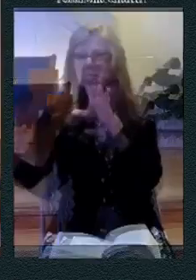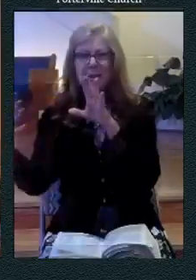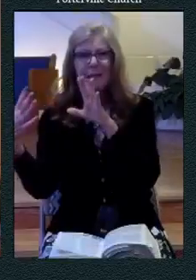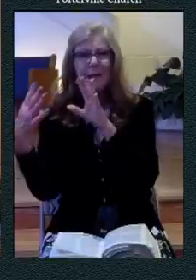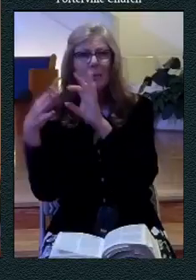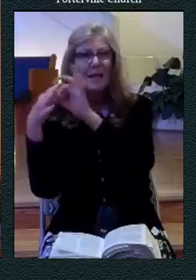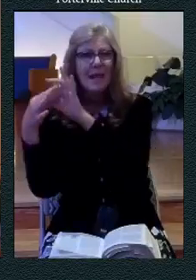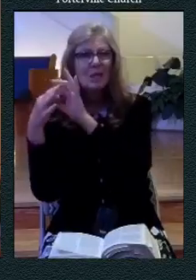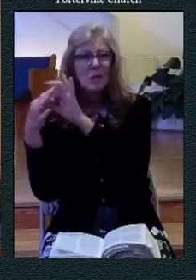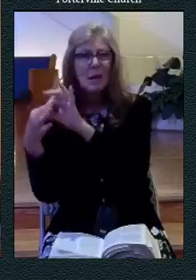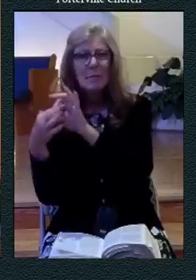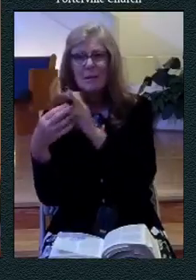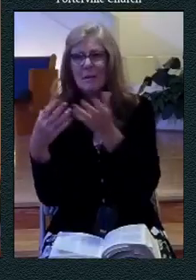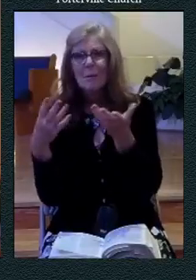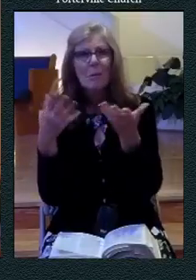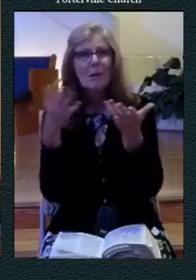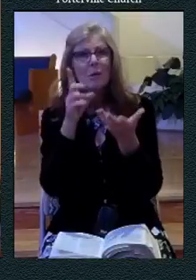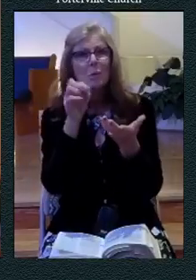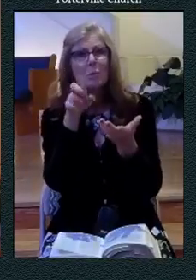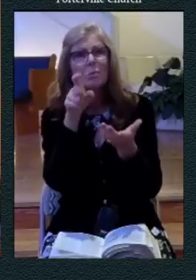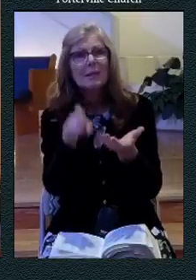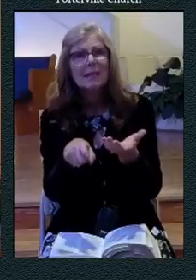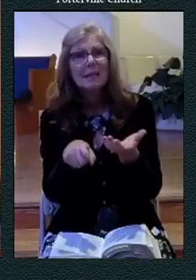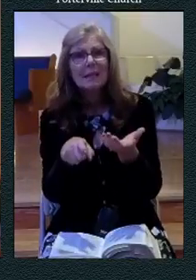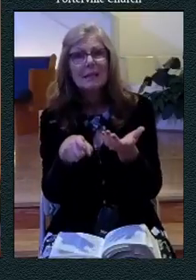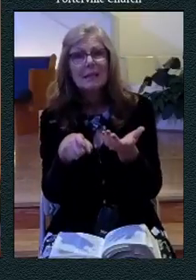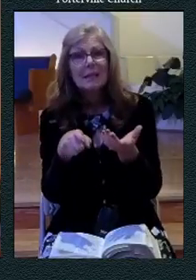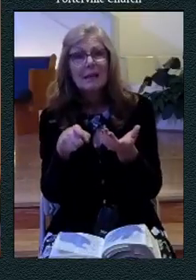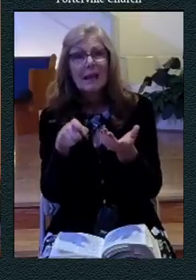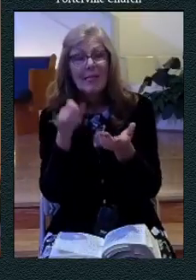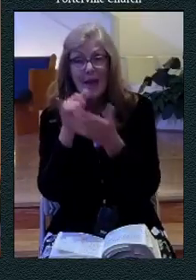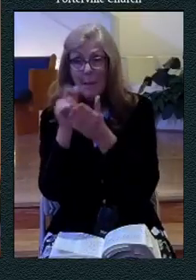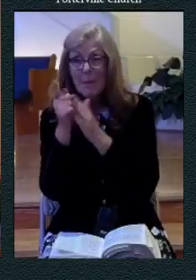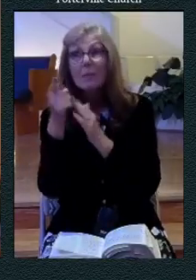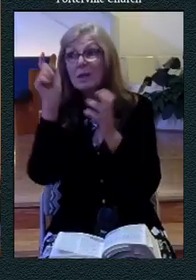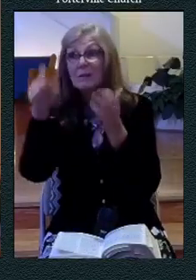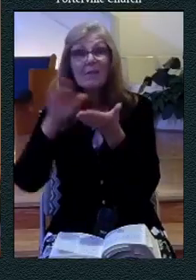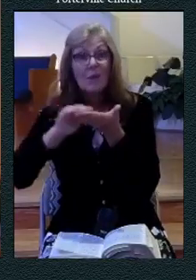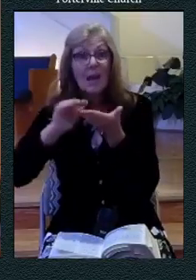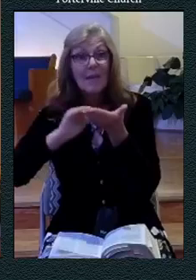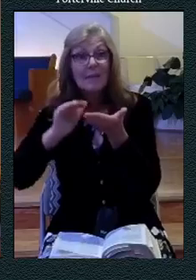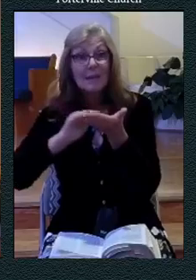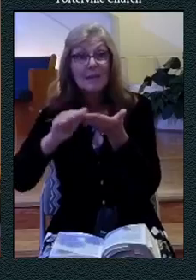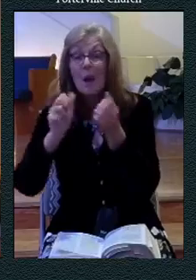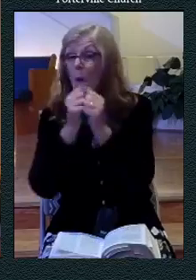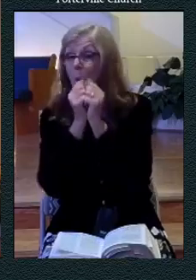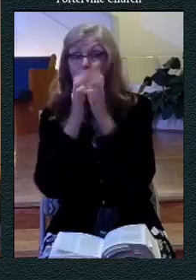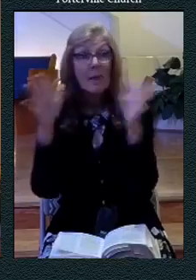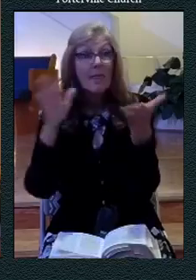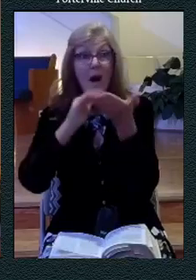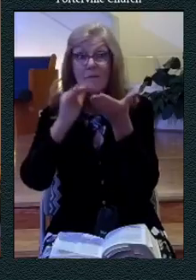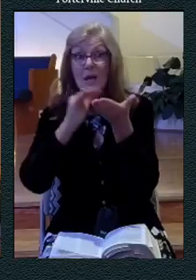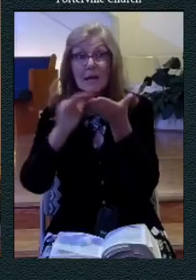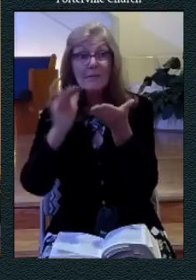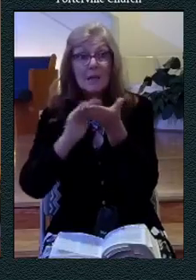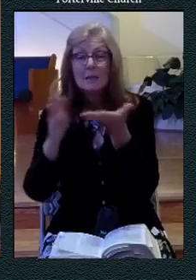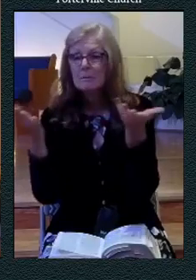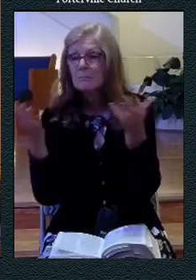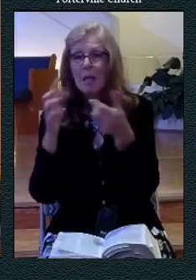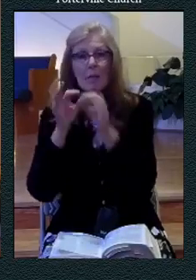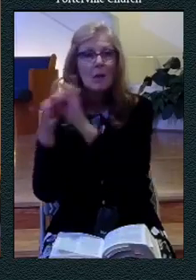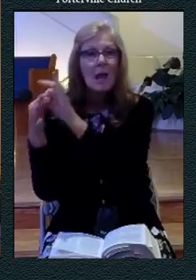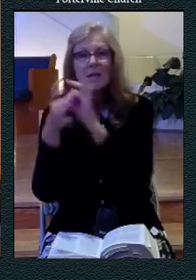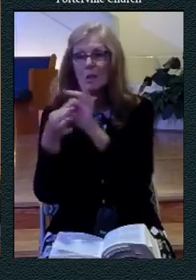at that moment? You need forgiveness. Without forgiveness, the relationship is done. You need